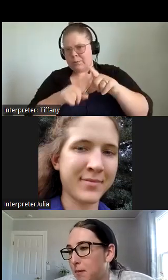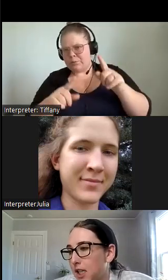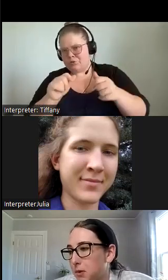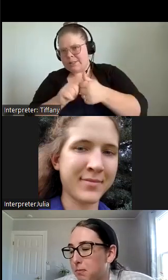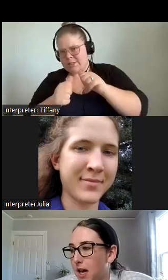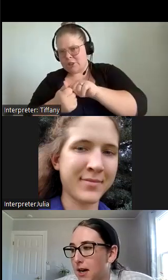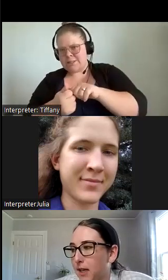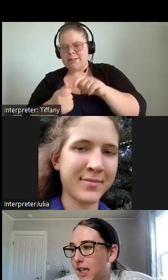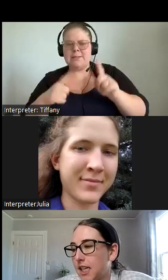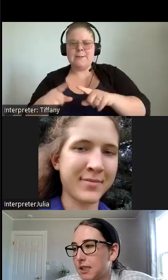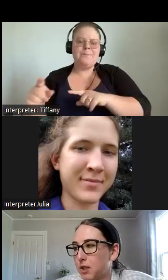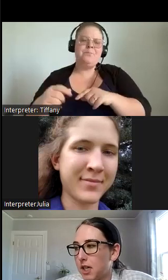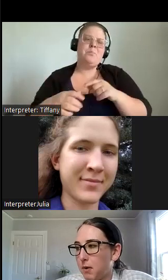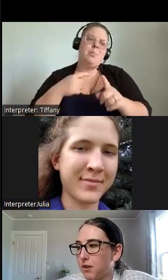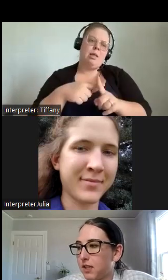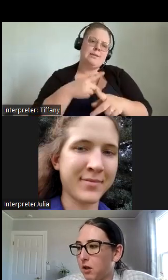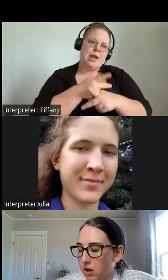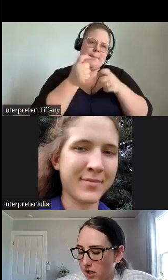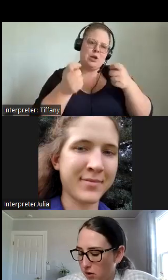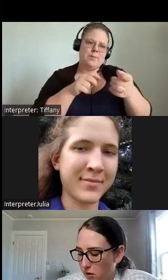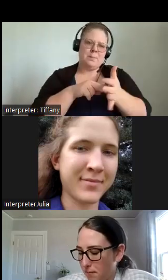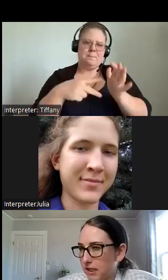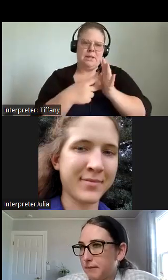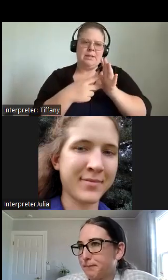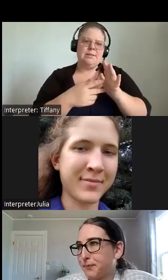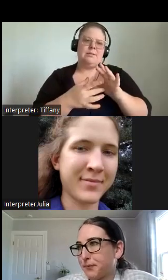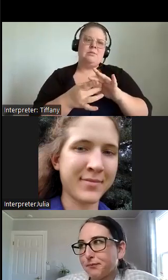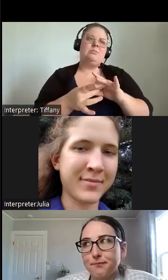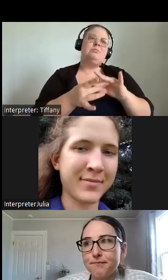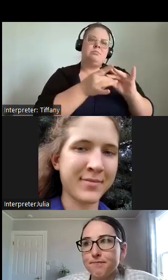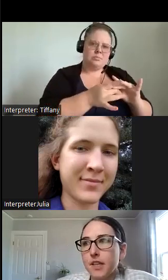then care management, like I said, is building upon those care coordination requirements.